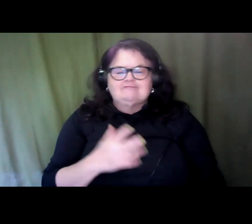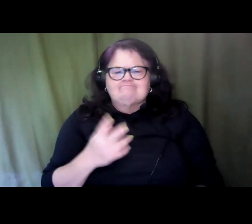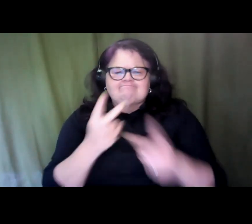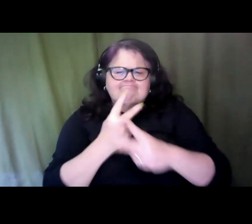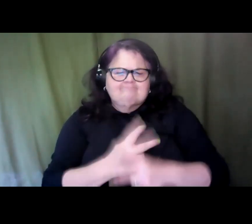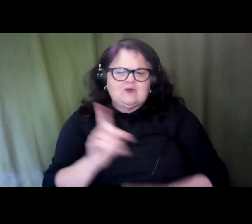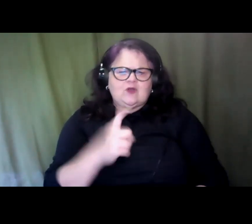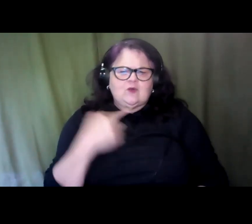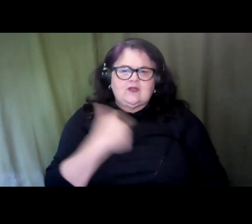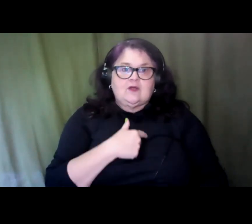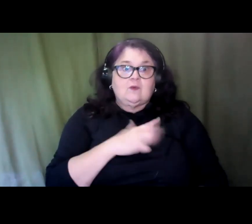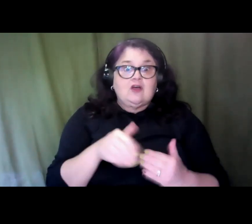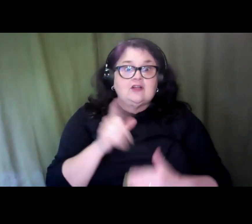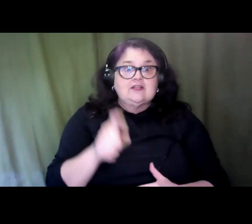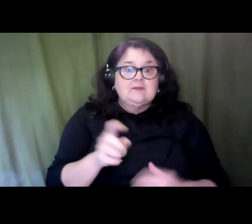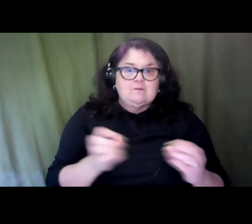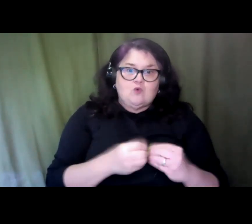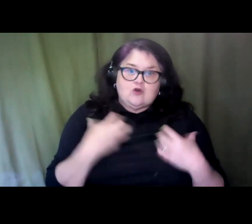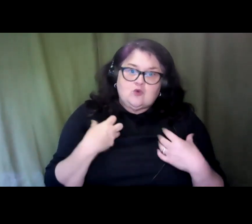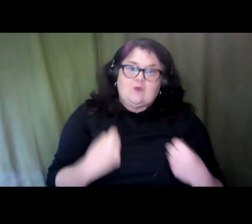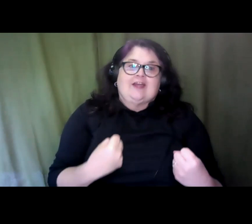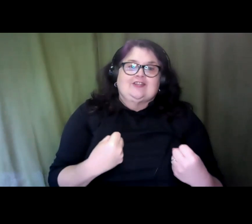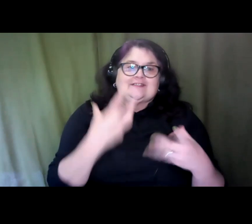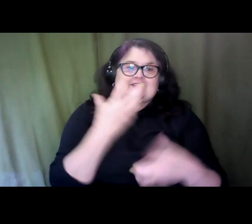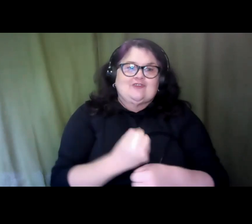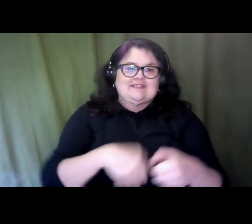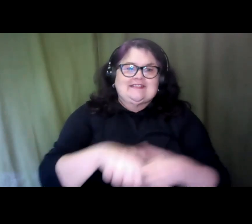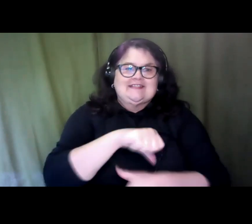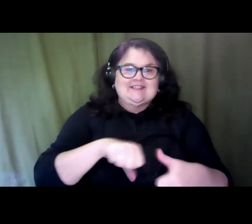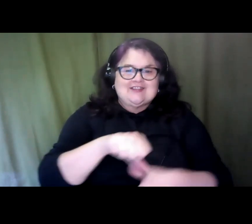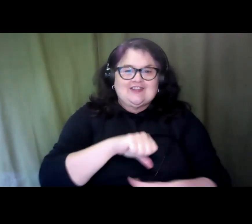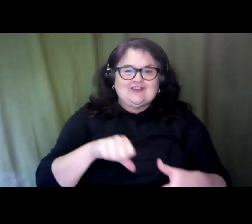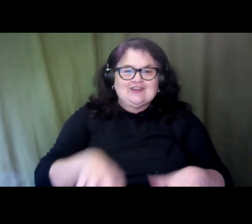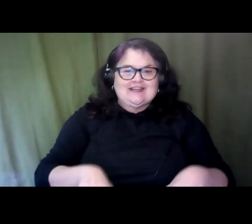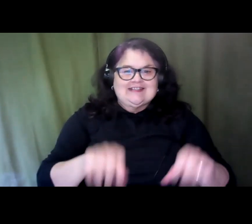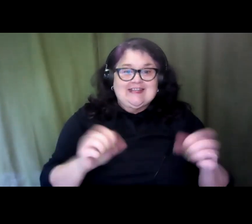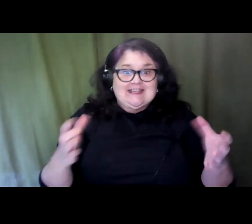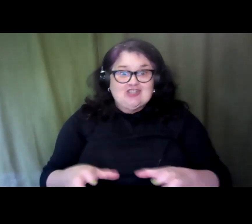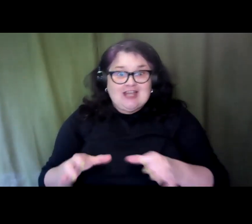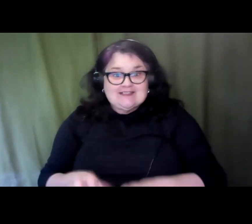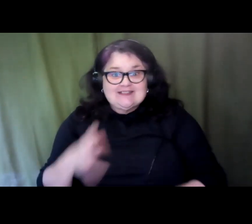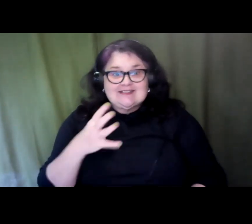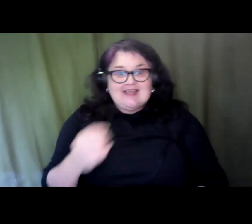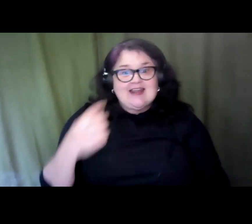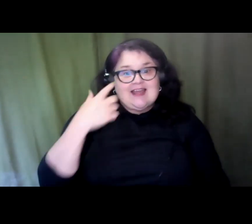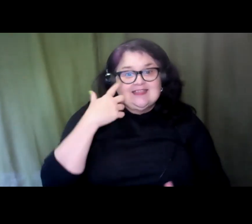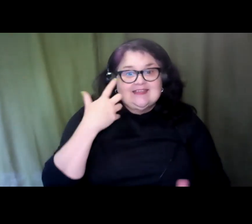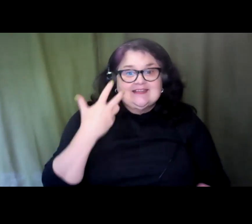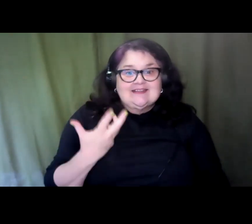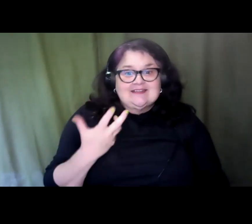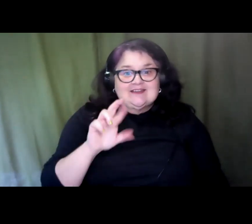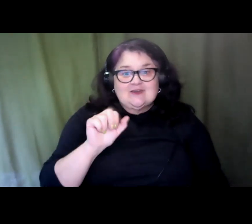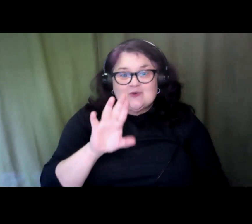think we all need to be a lot more courageous in trusting each other and taking chances. And I think, you know, race